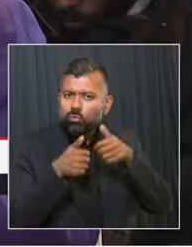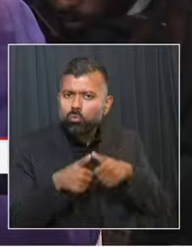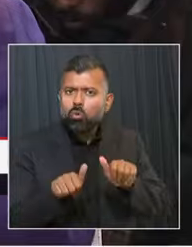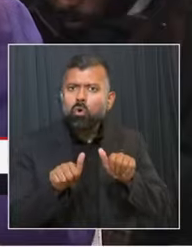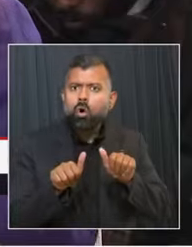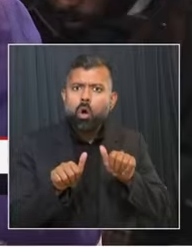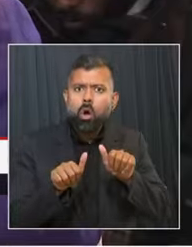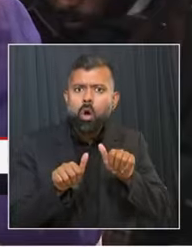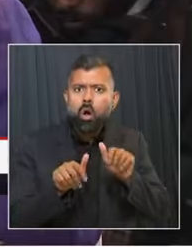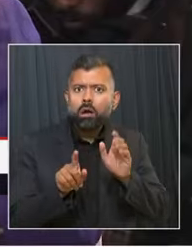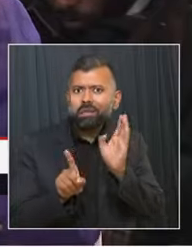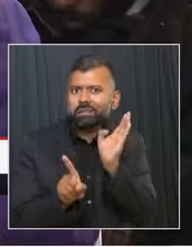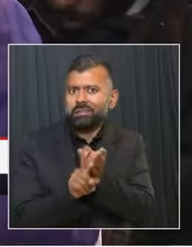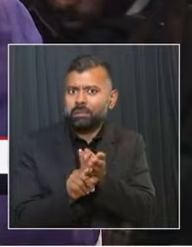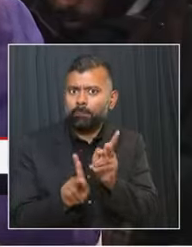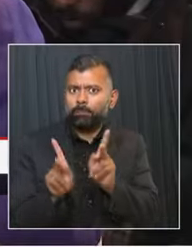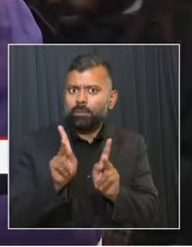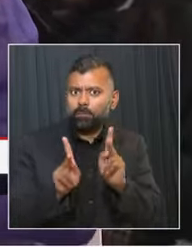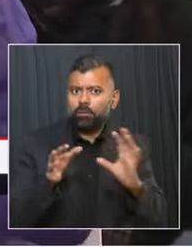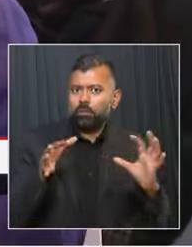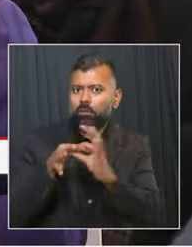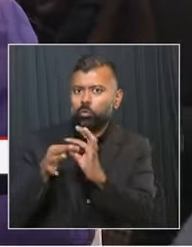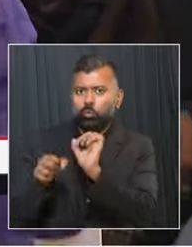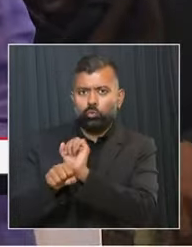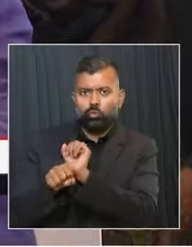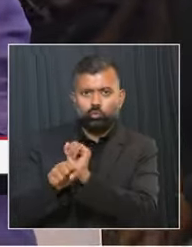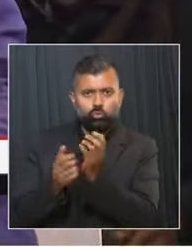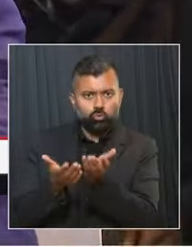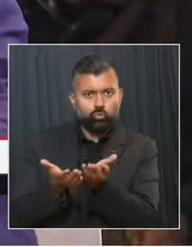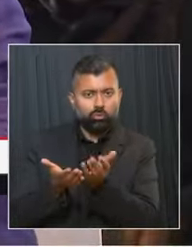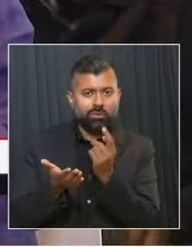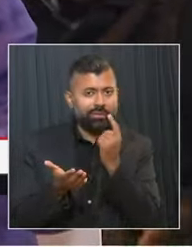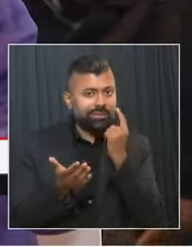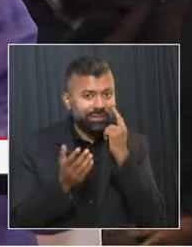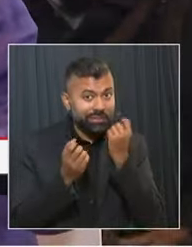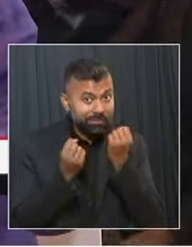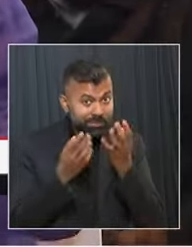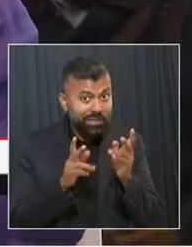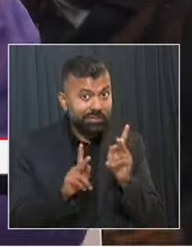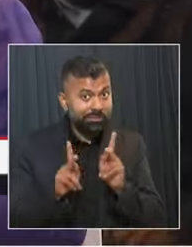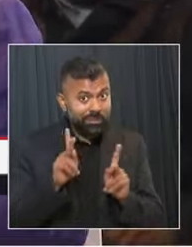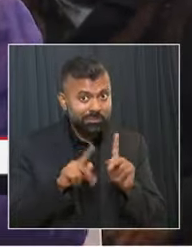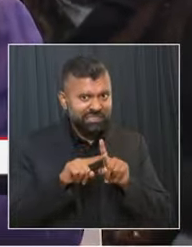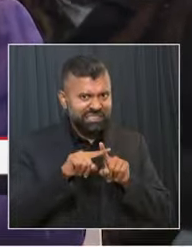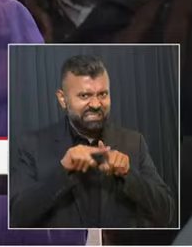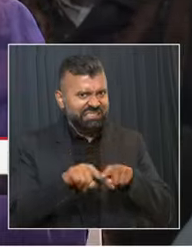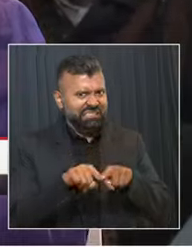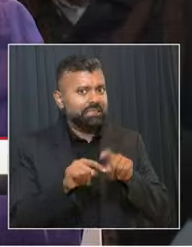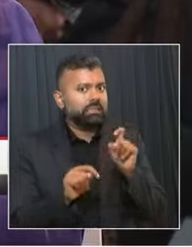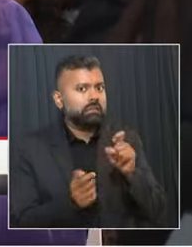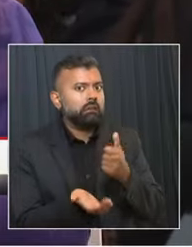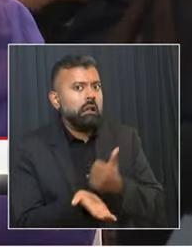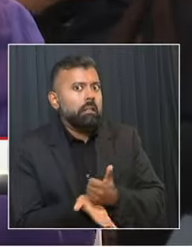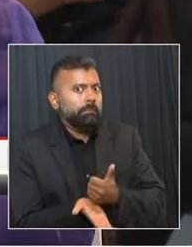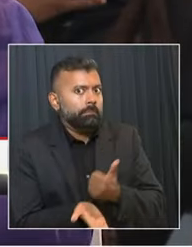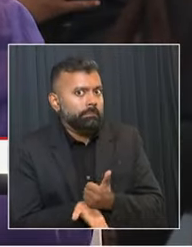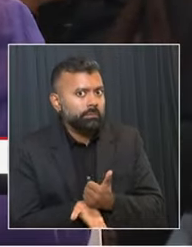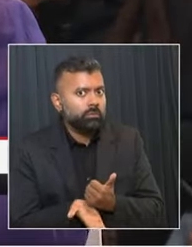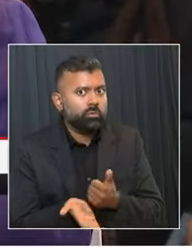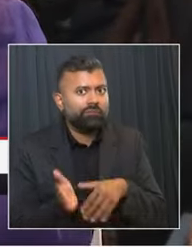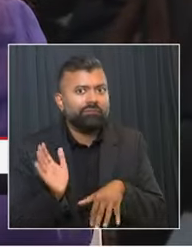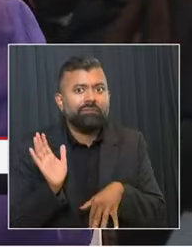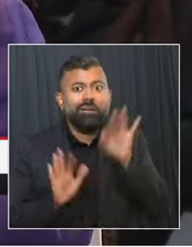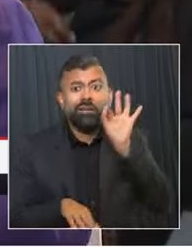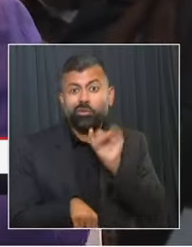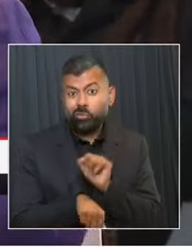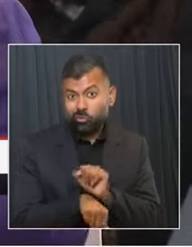be more reliance on that for lots of things, including what we're doing locally. What are the pillars in this budget that